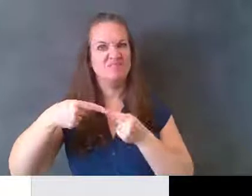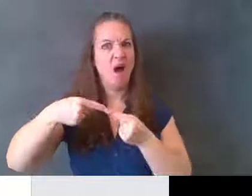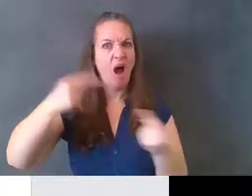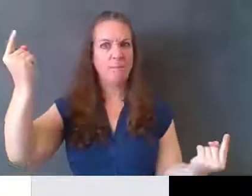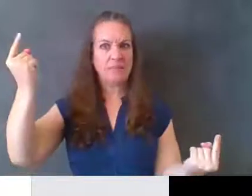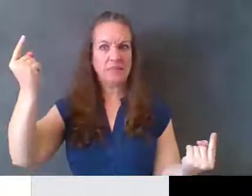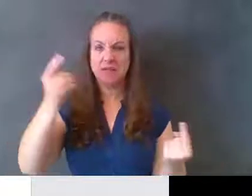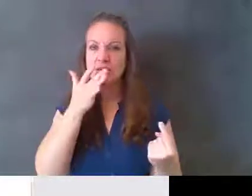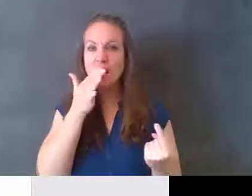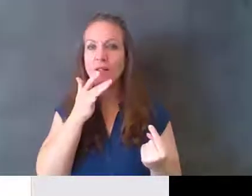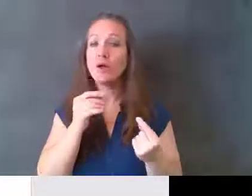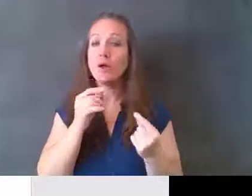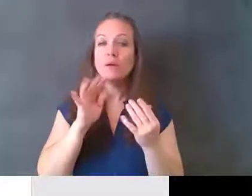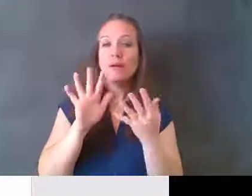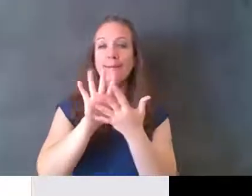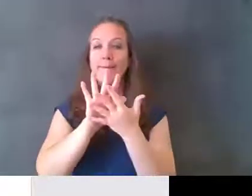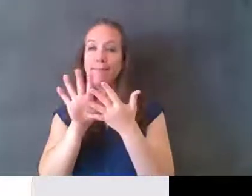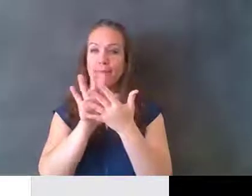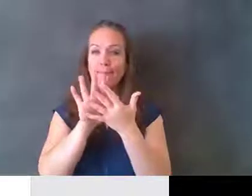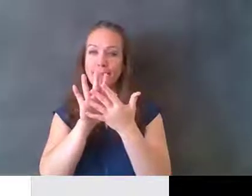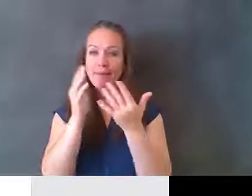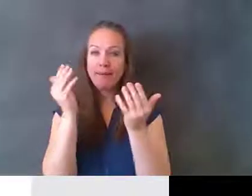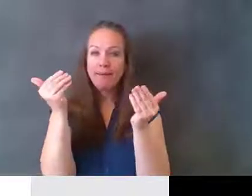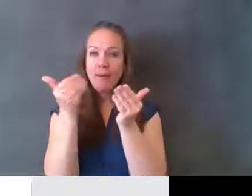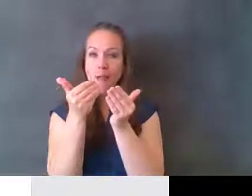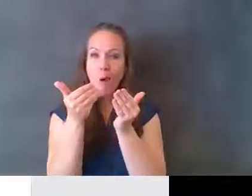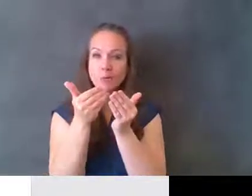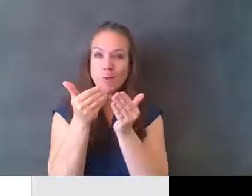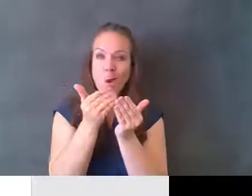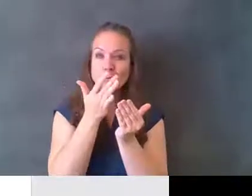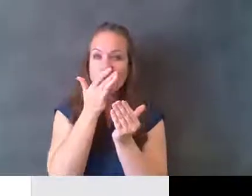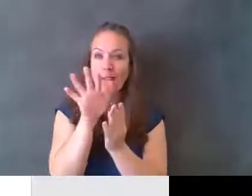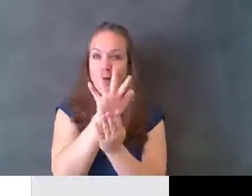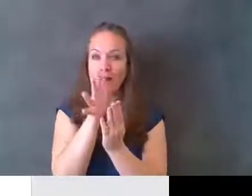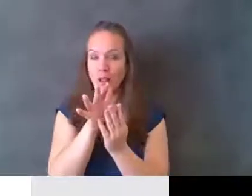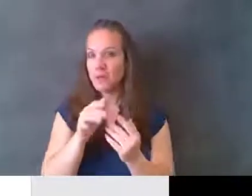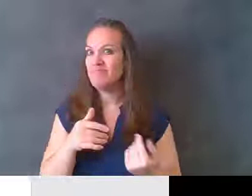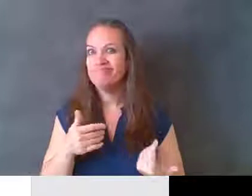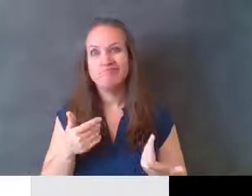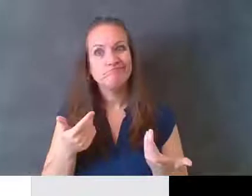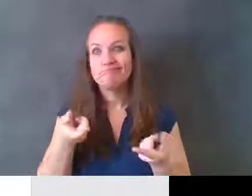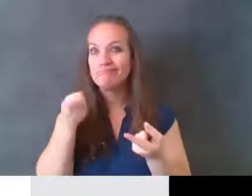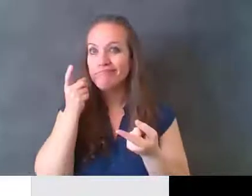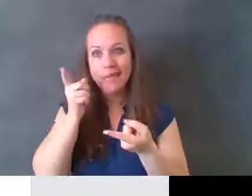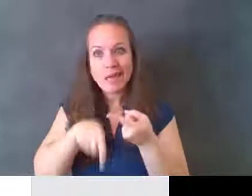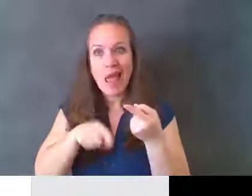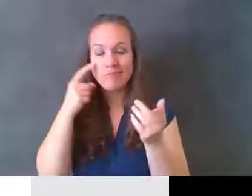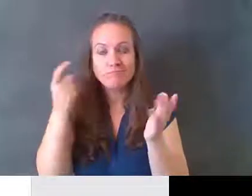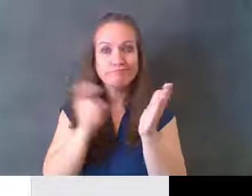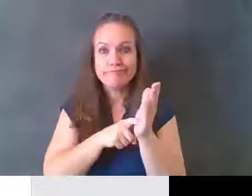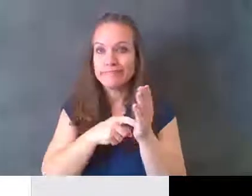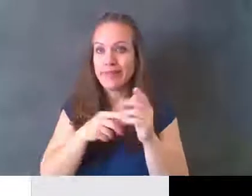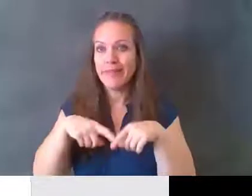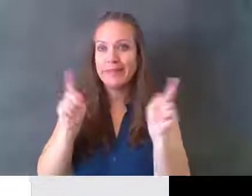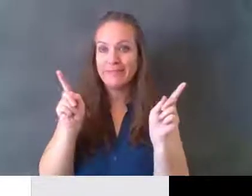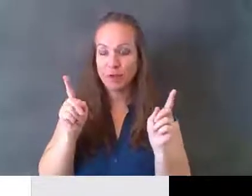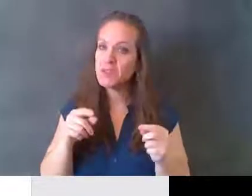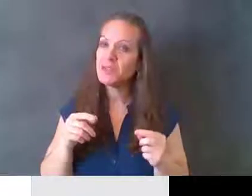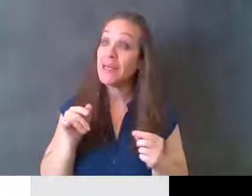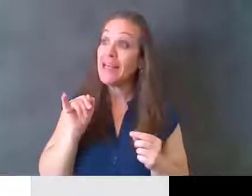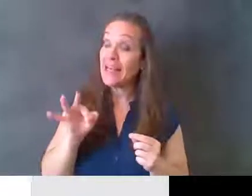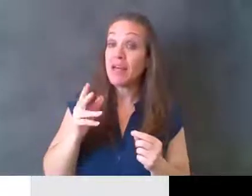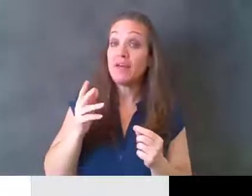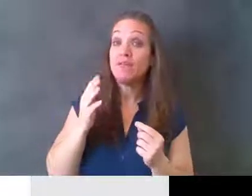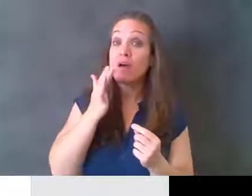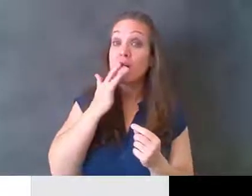enough contrast. So folks who do have a color vision deficiency or color blindness can read it easily.